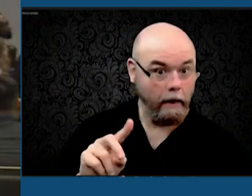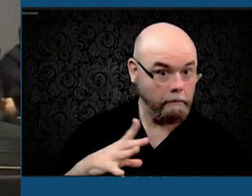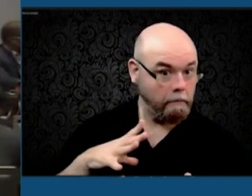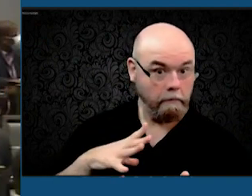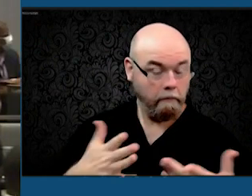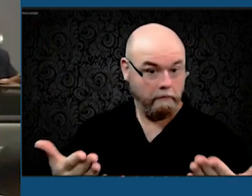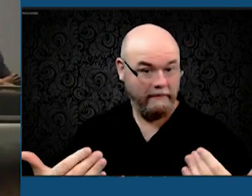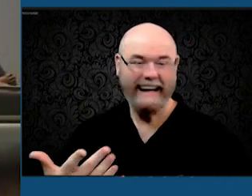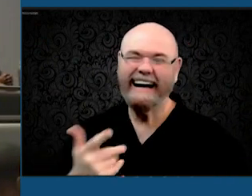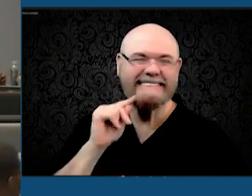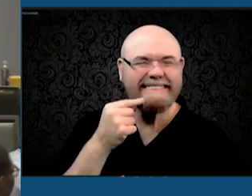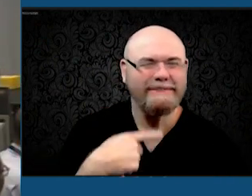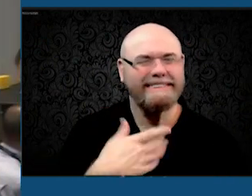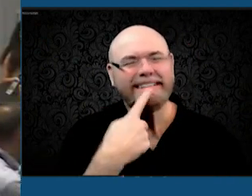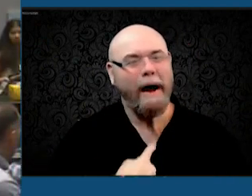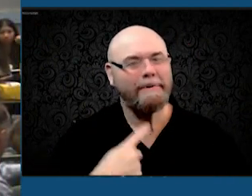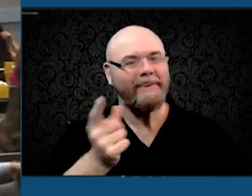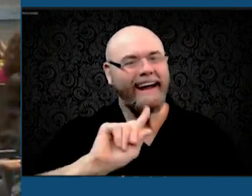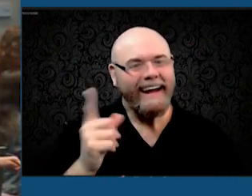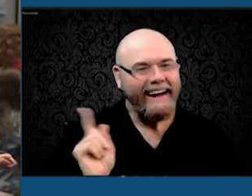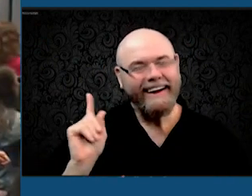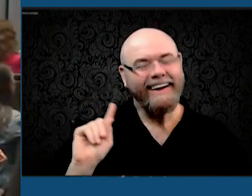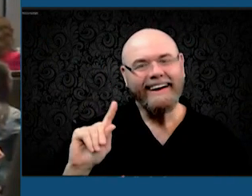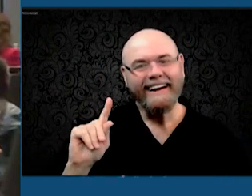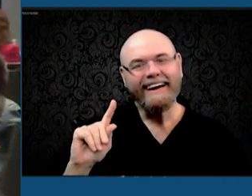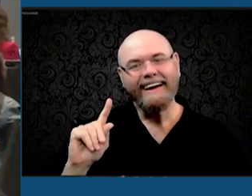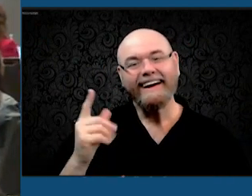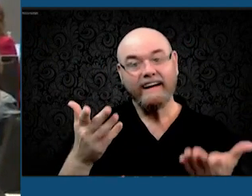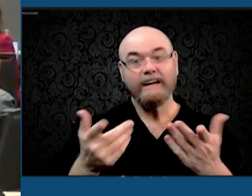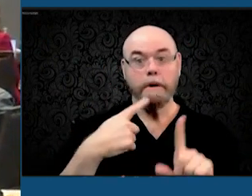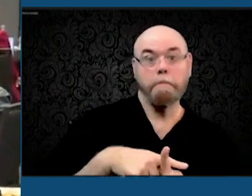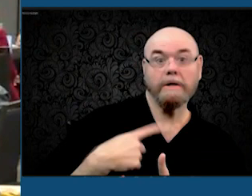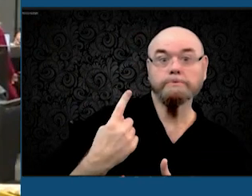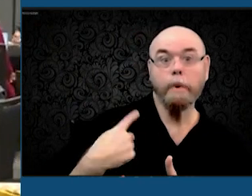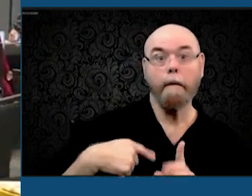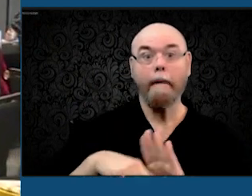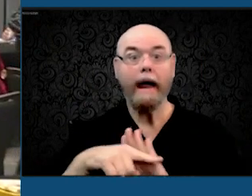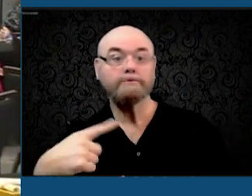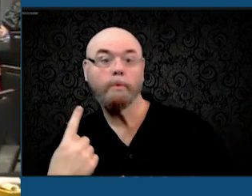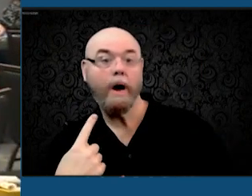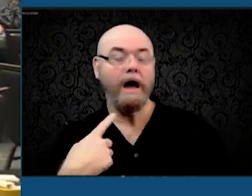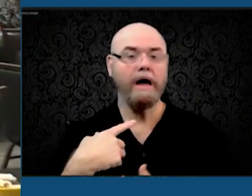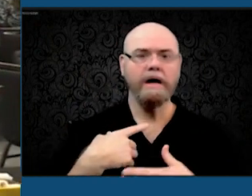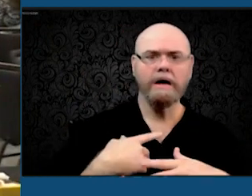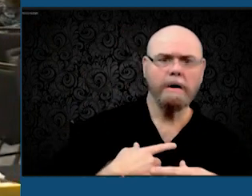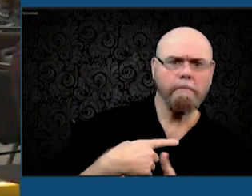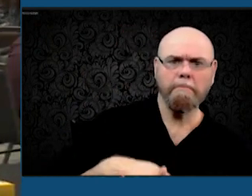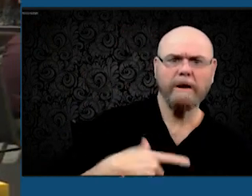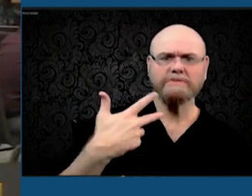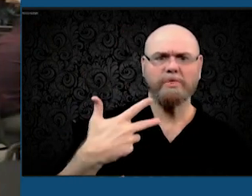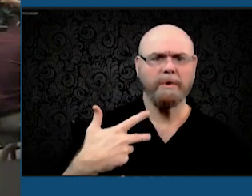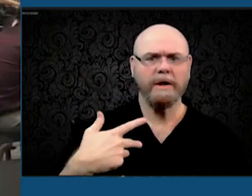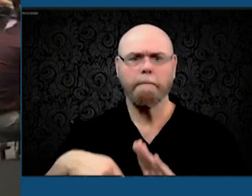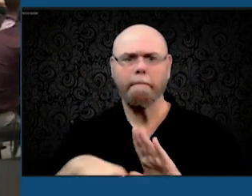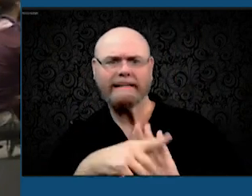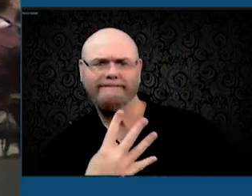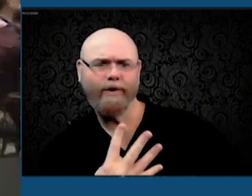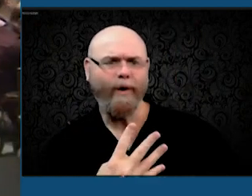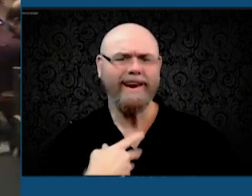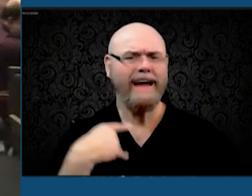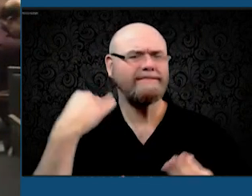Seriously, where are you? Are you at +1, -1, +3, -4? That's just what's going on in your head.